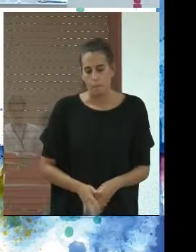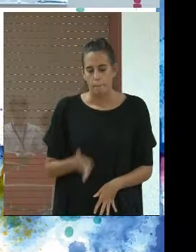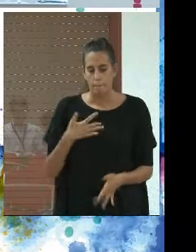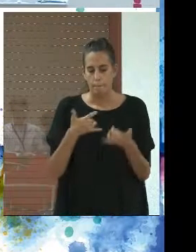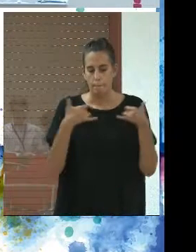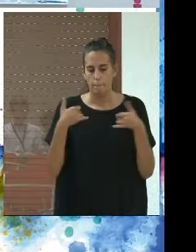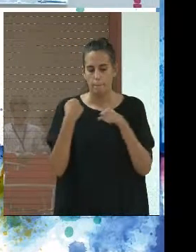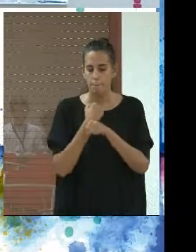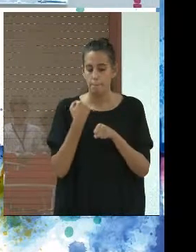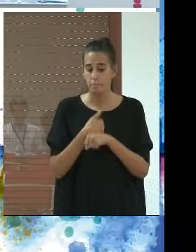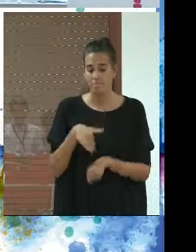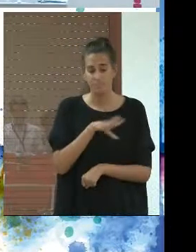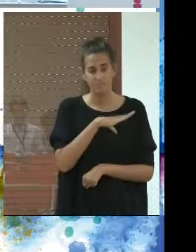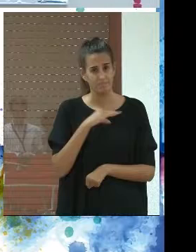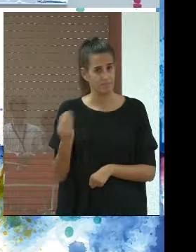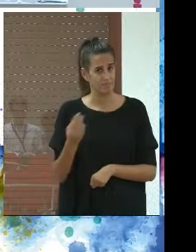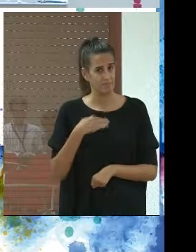Our lines of work,